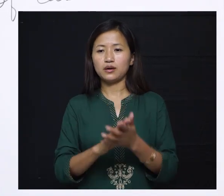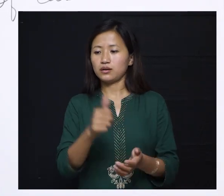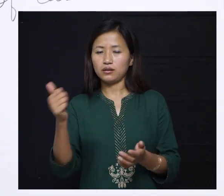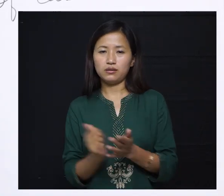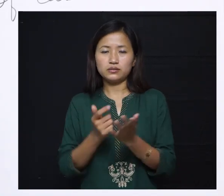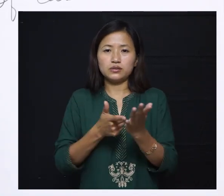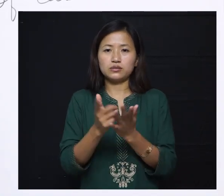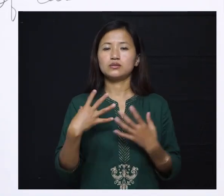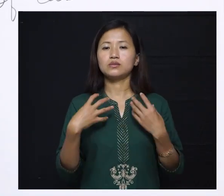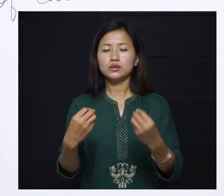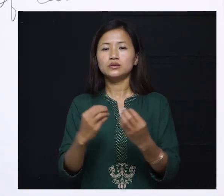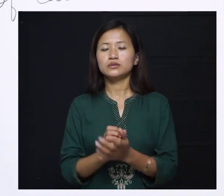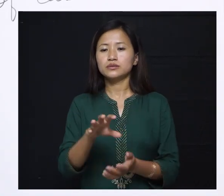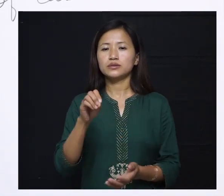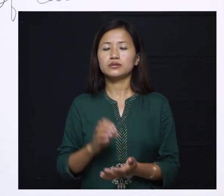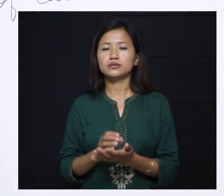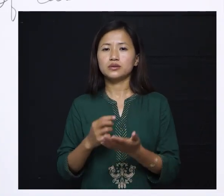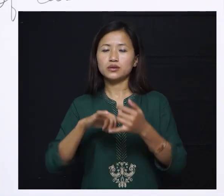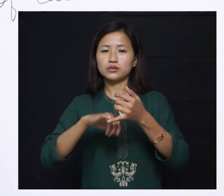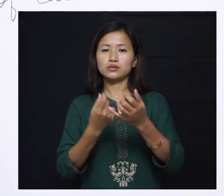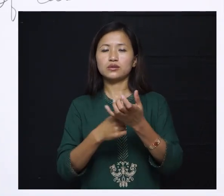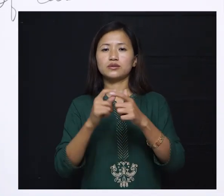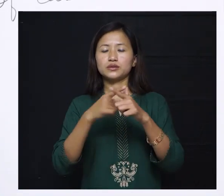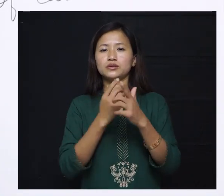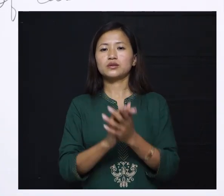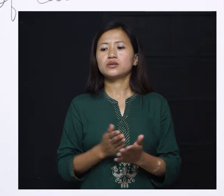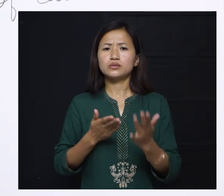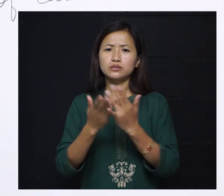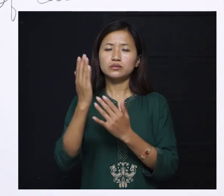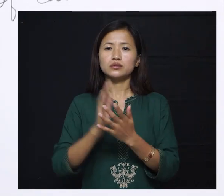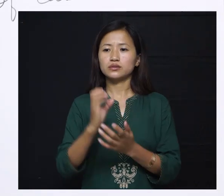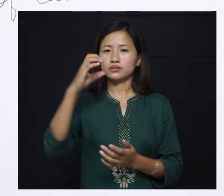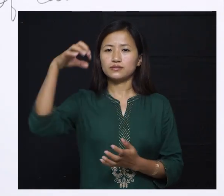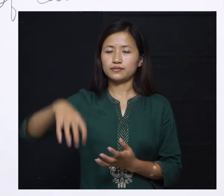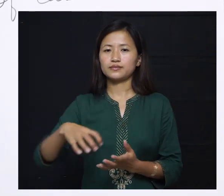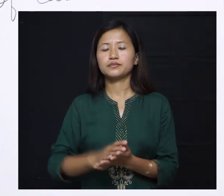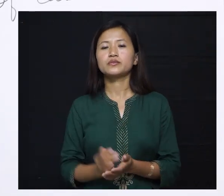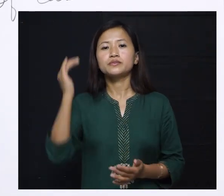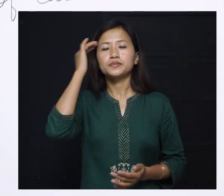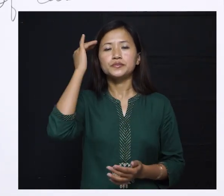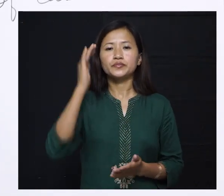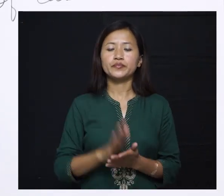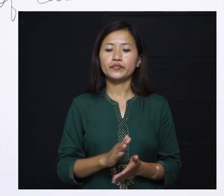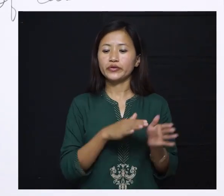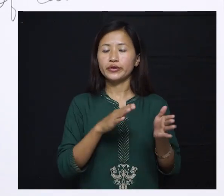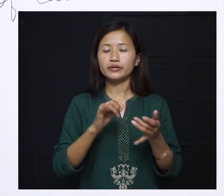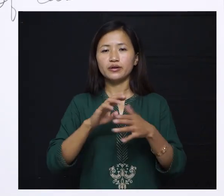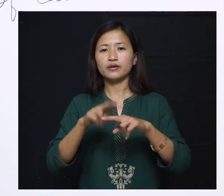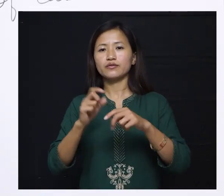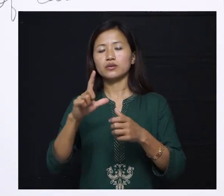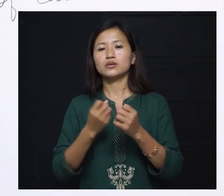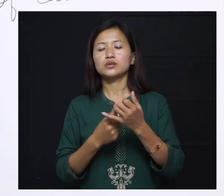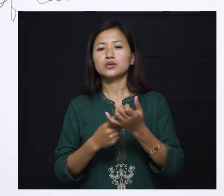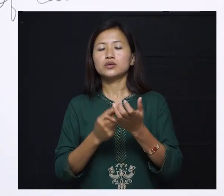rulers wanted to take Surat under the control, because through this city, they know that they can flourish, they